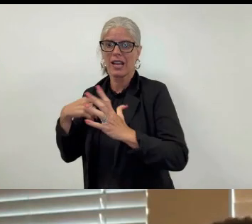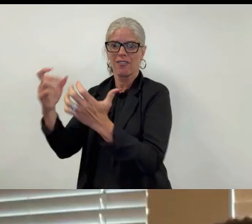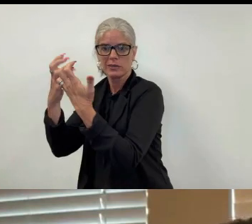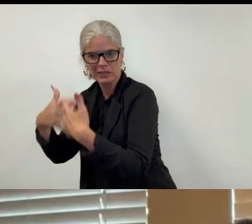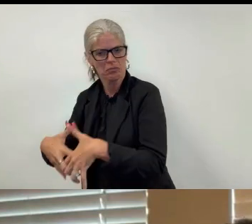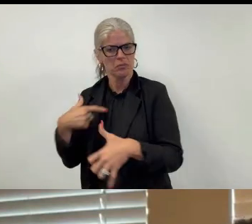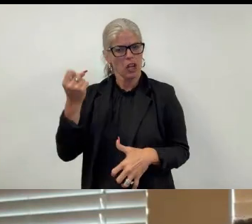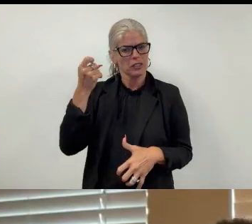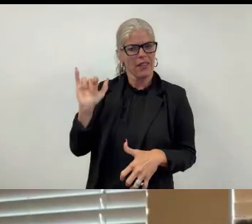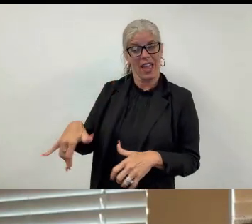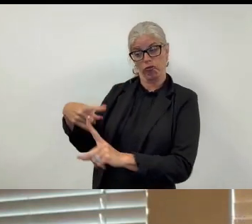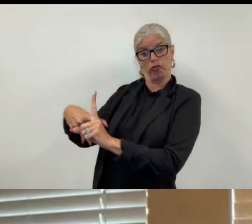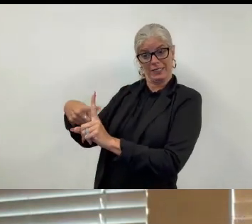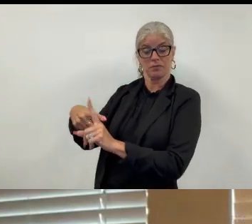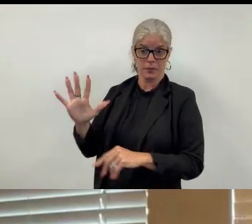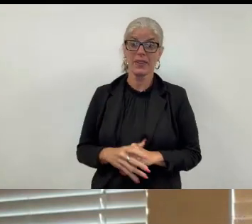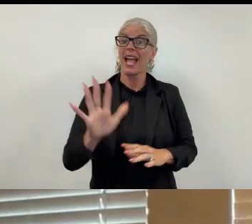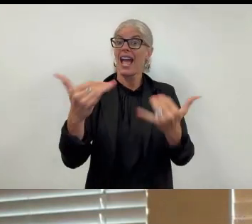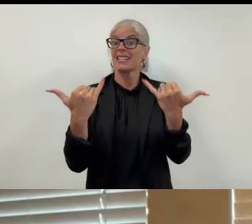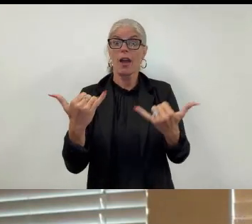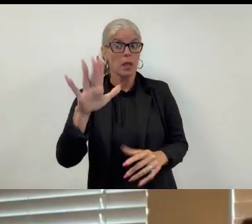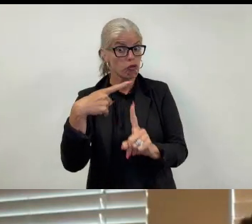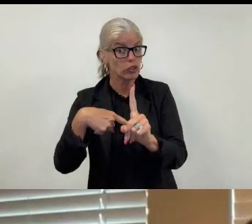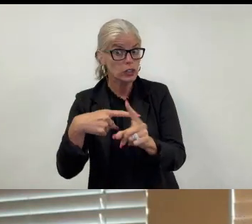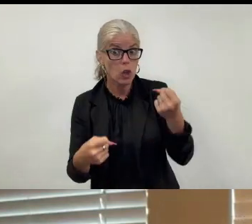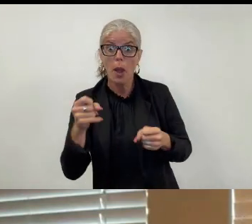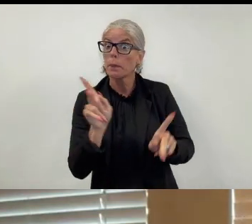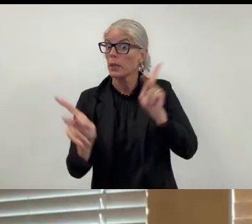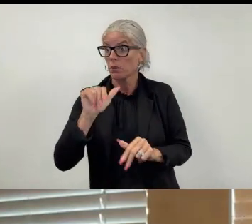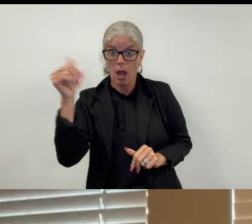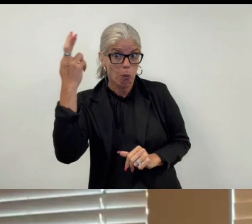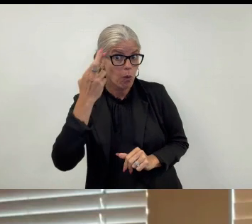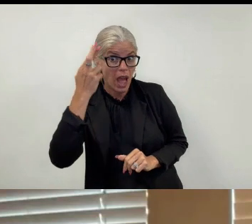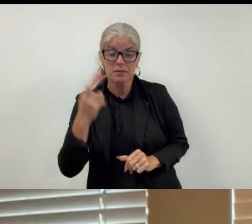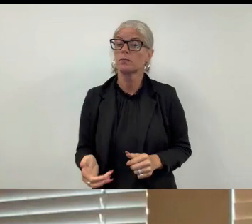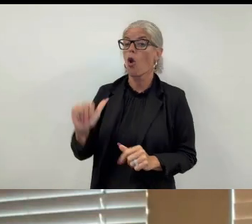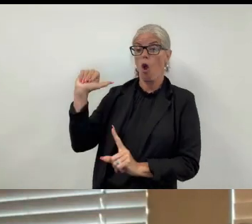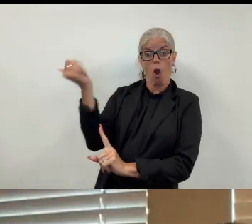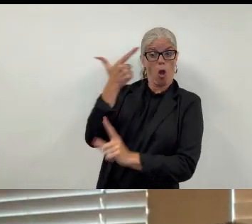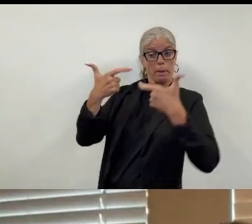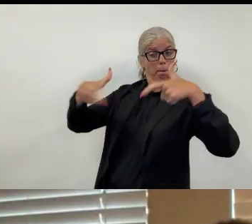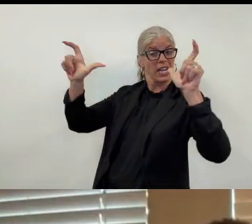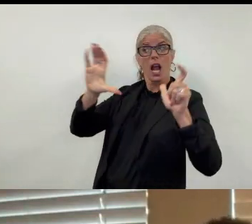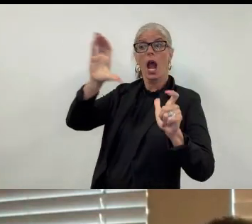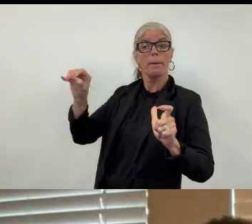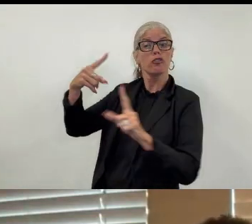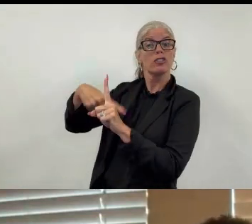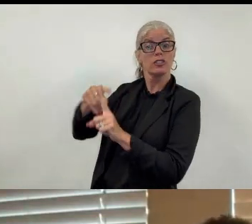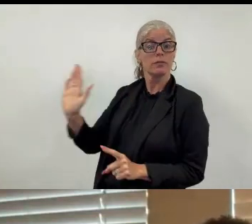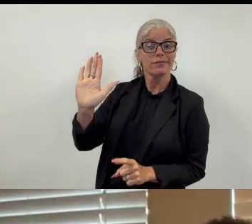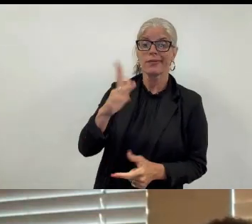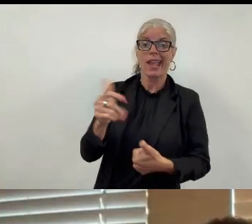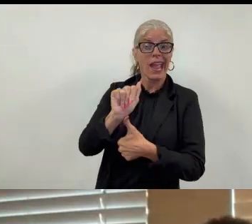trip. And therefore, back to the point of renting a car. A lot of folks don't realize that all of the major car rental